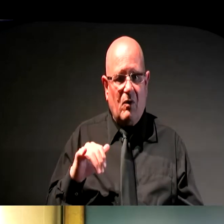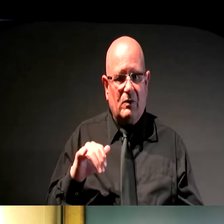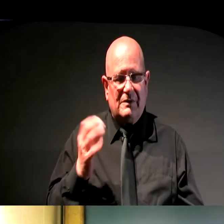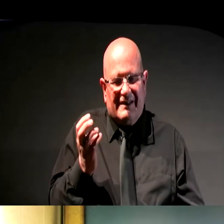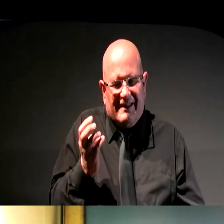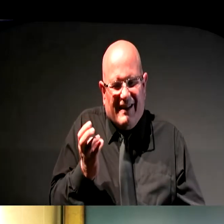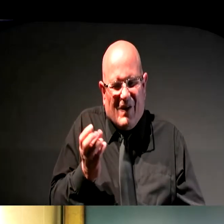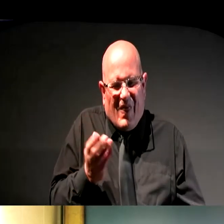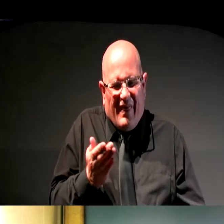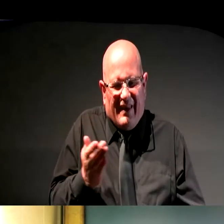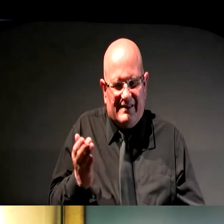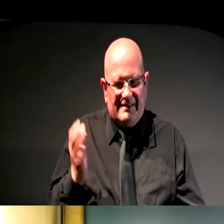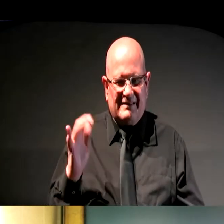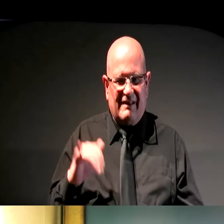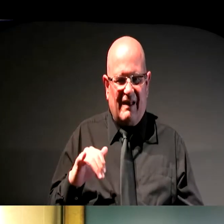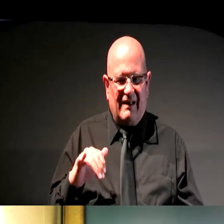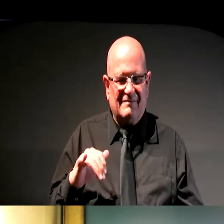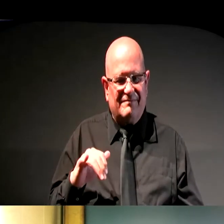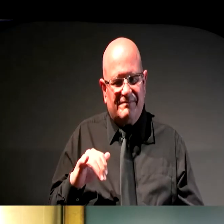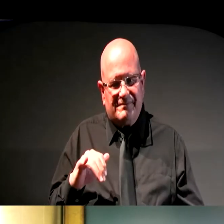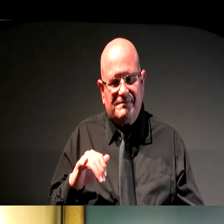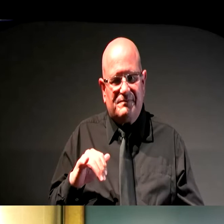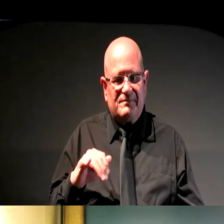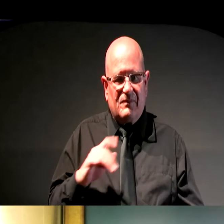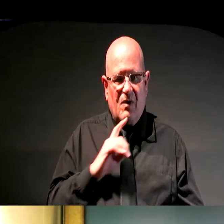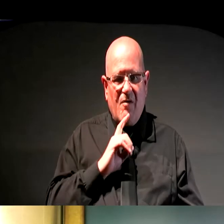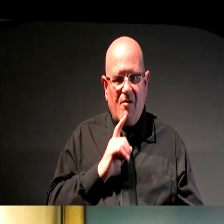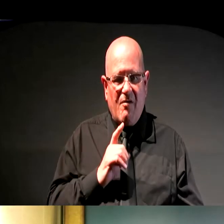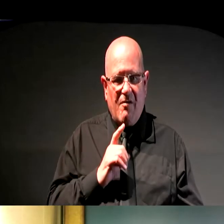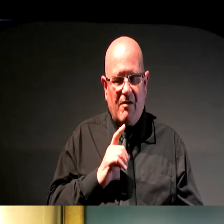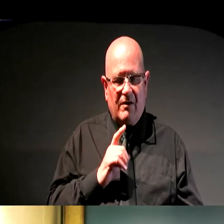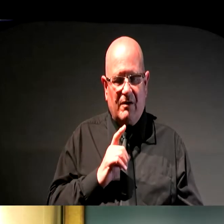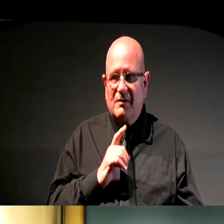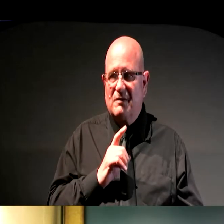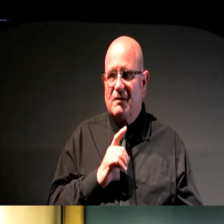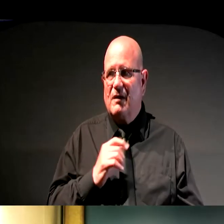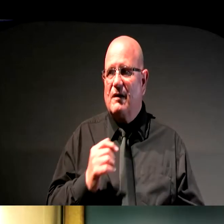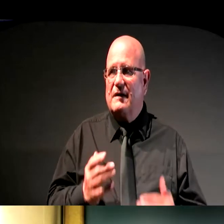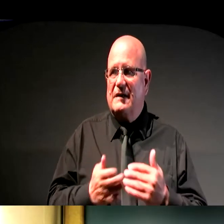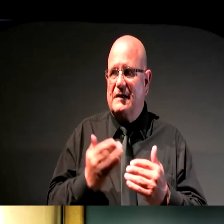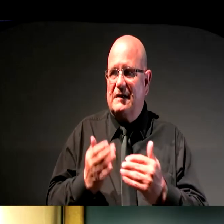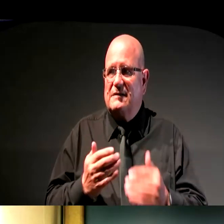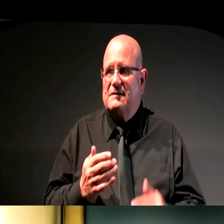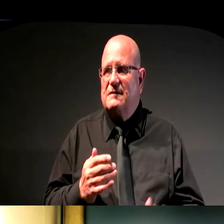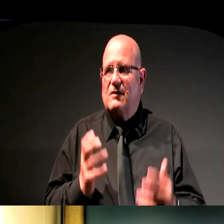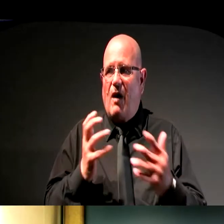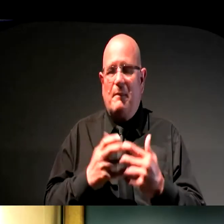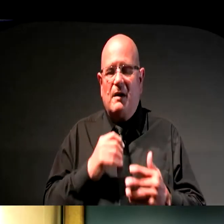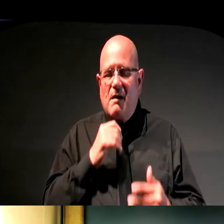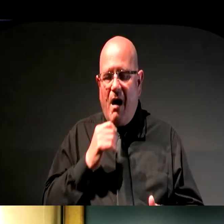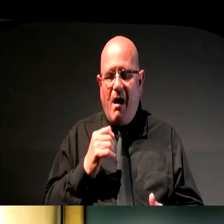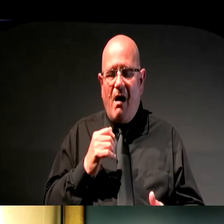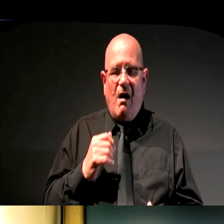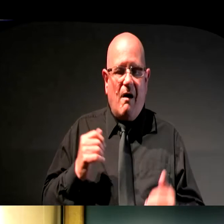that are easy. As far as being afraid of not getting work done, I think